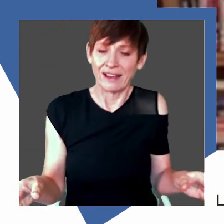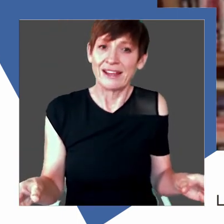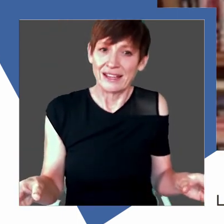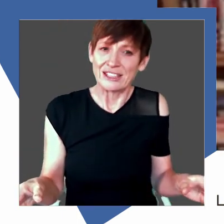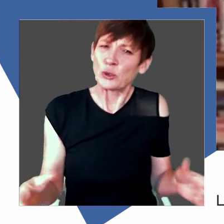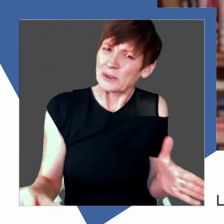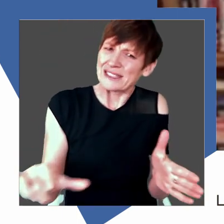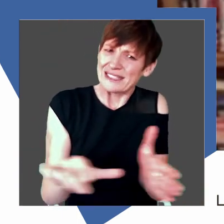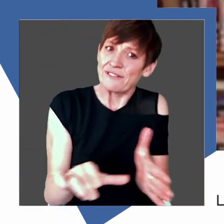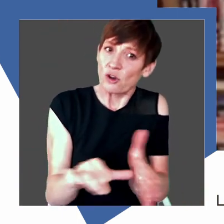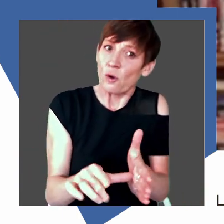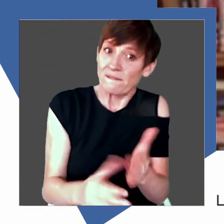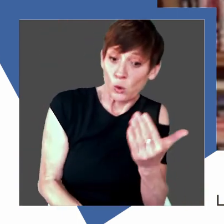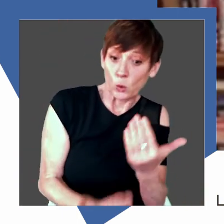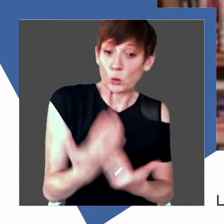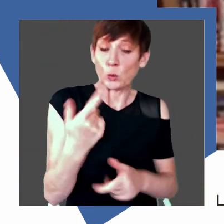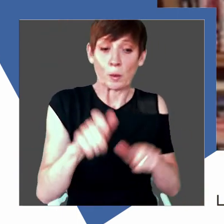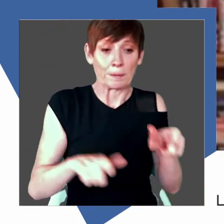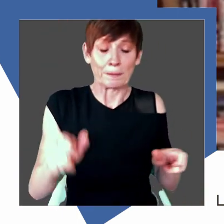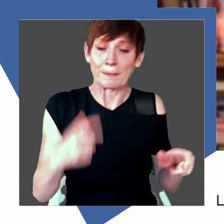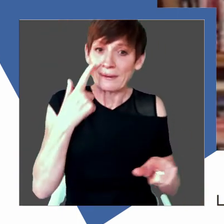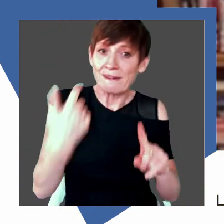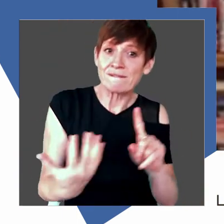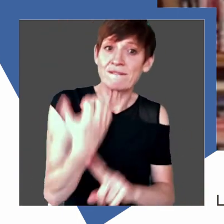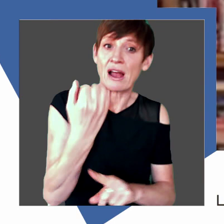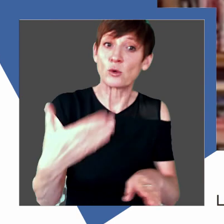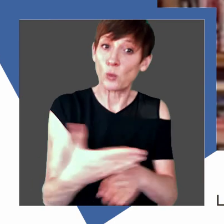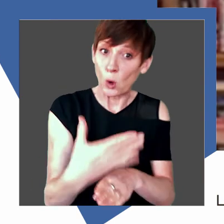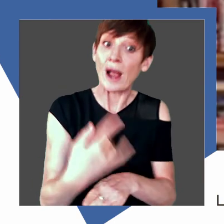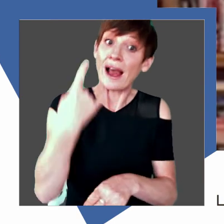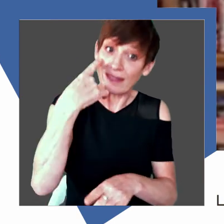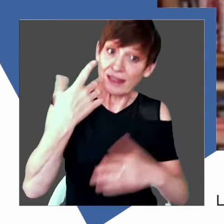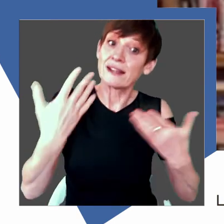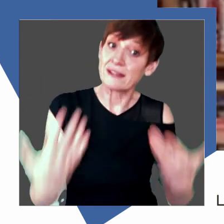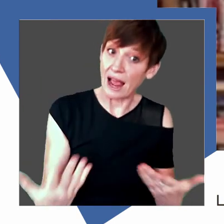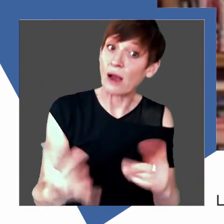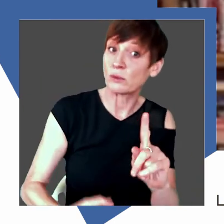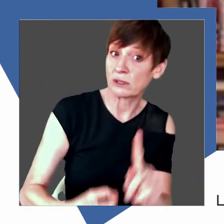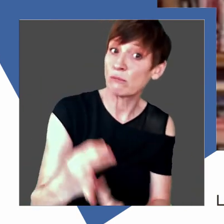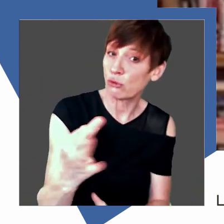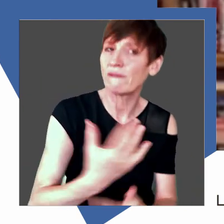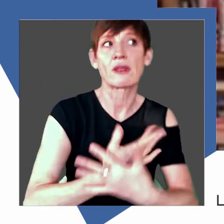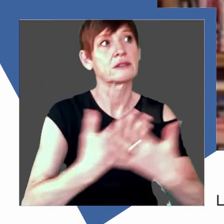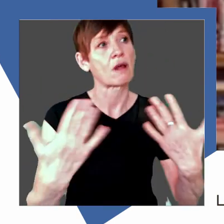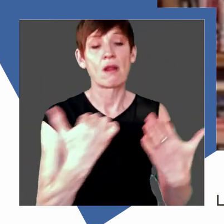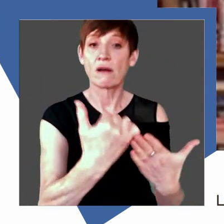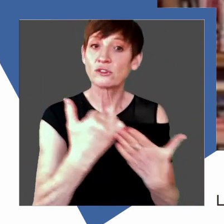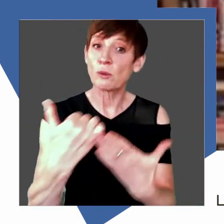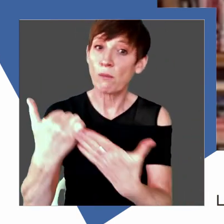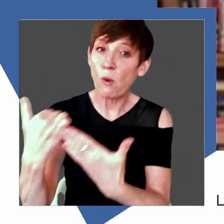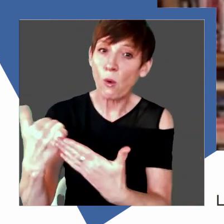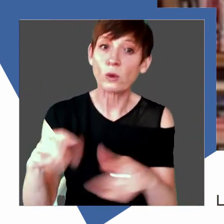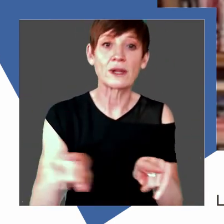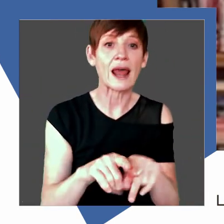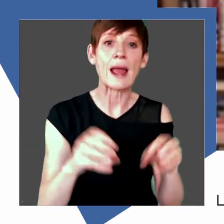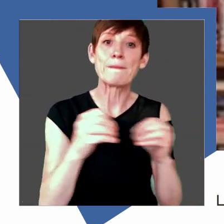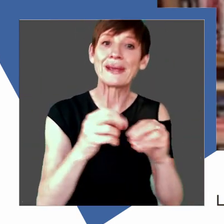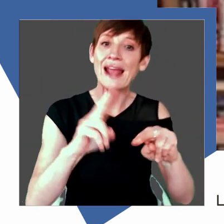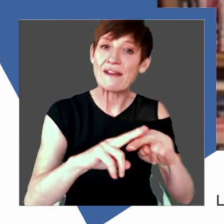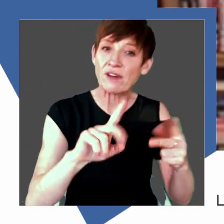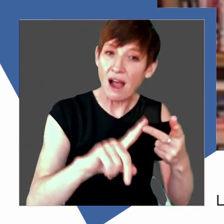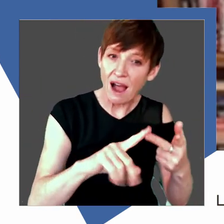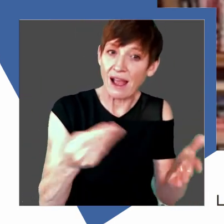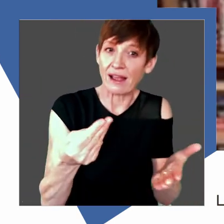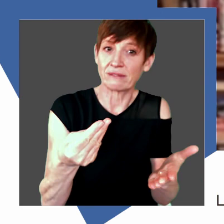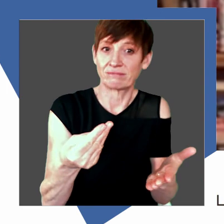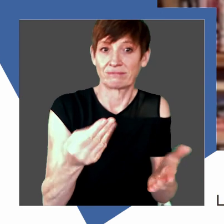new entrants to find work in a way that it's much better now. And there's loads of really brilliant support from like the BFI Film Fund